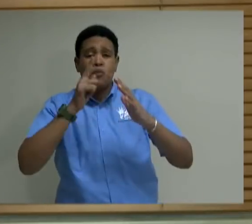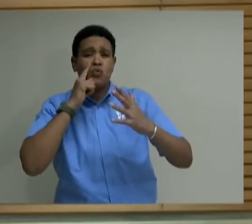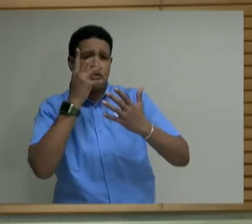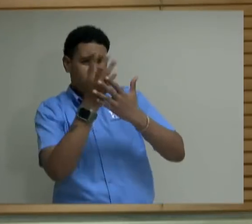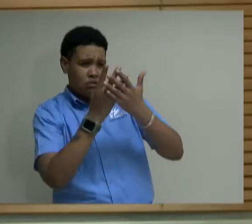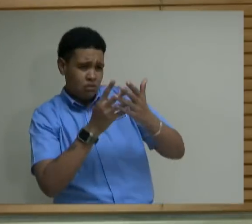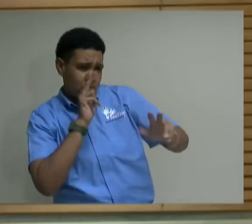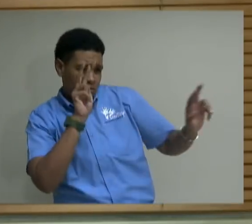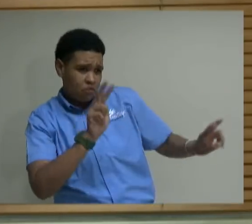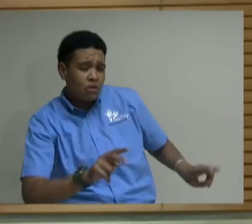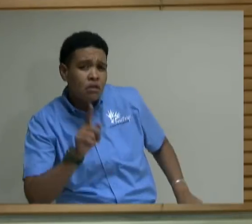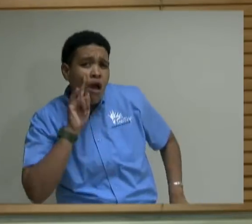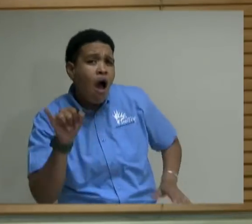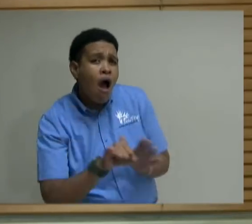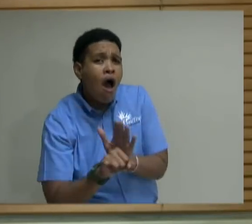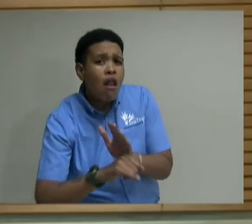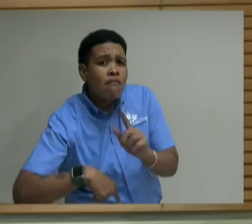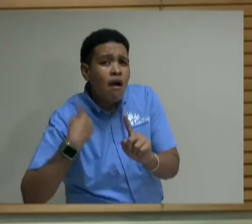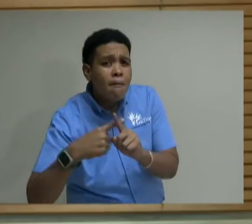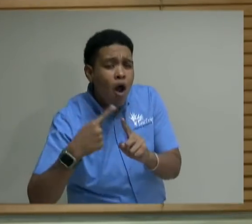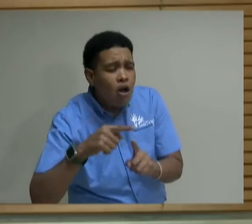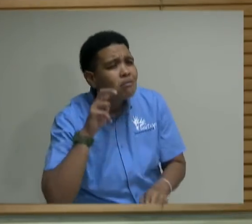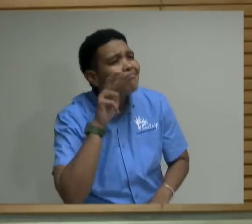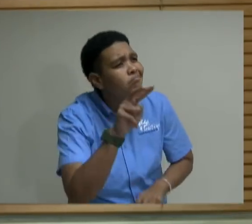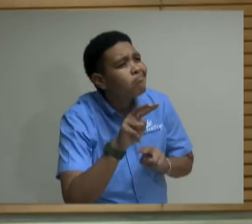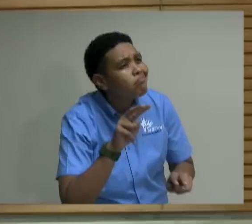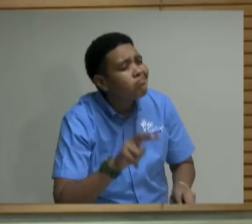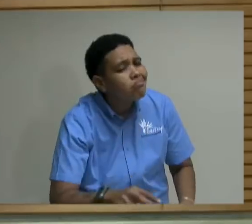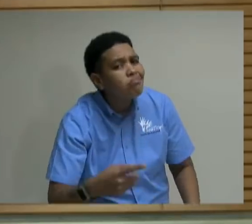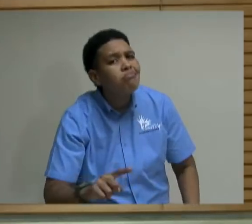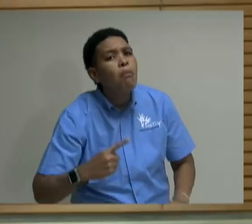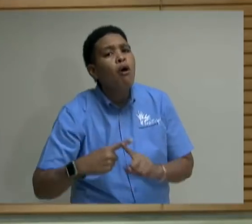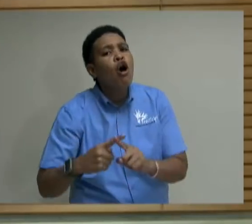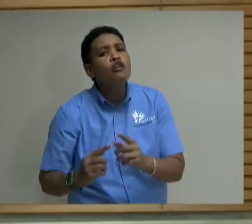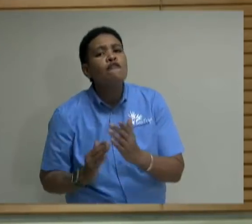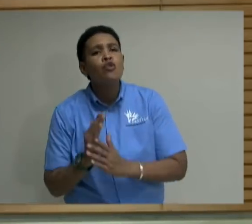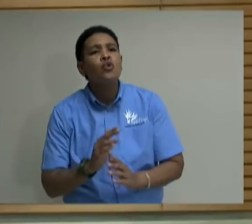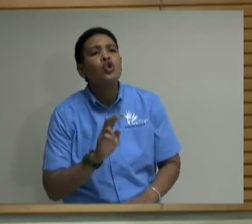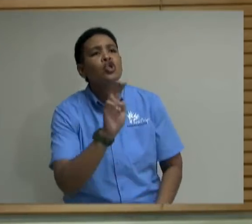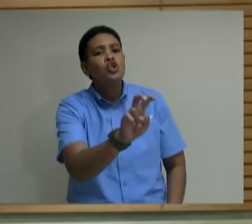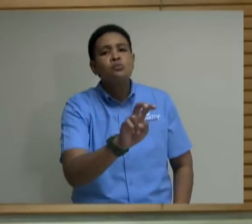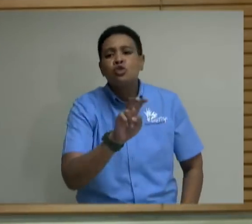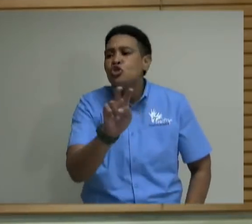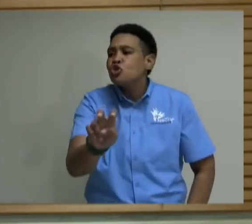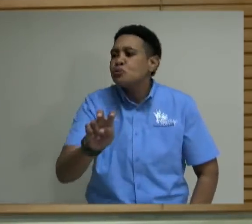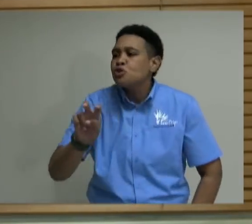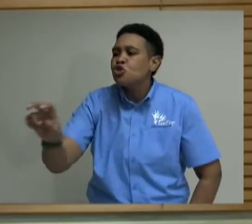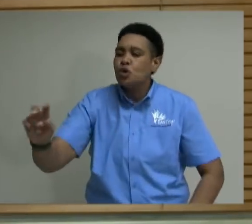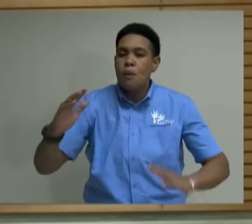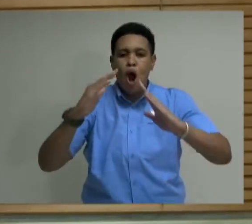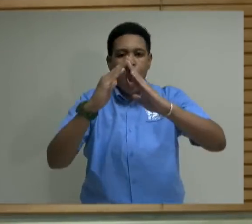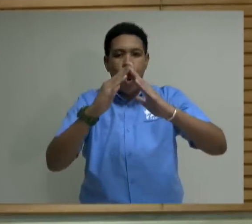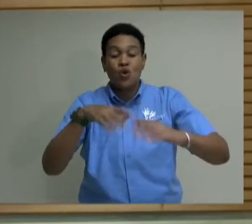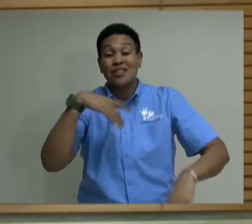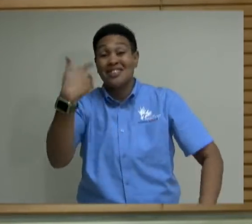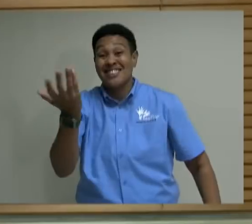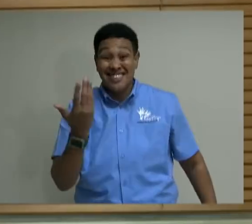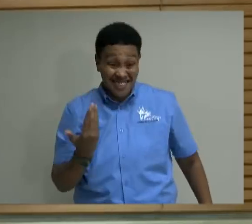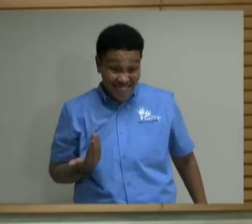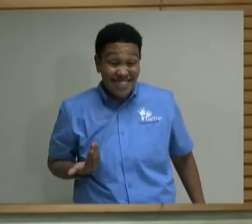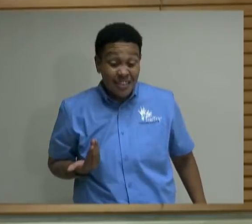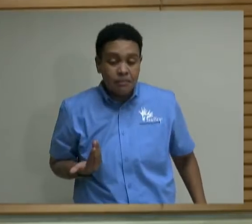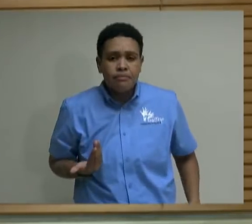was done to identify positive cases through house-to-house surveillance. Fever surveillance in